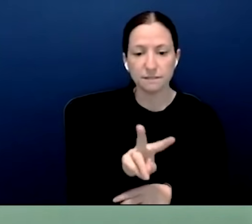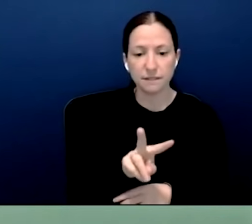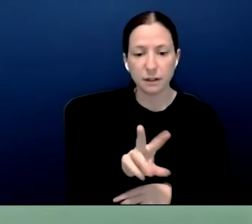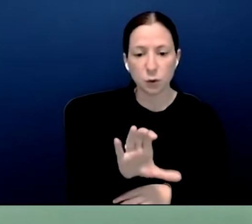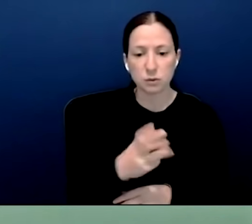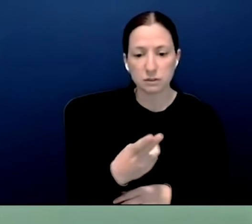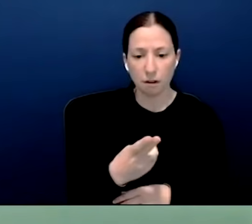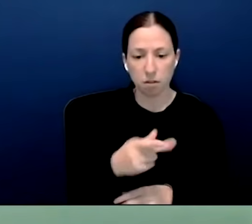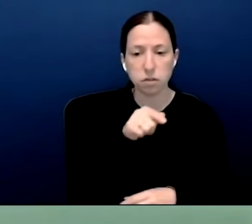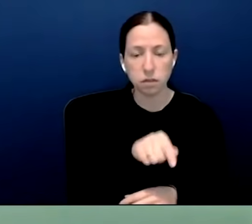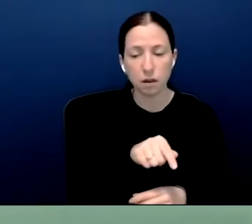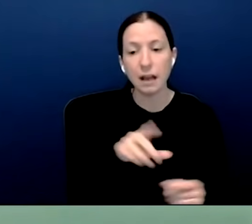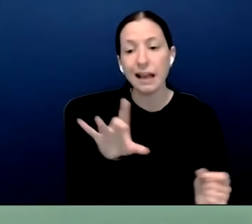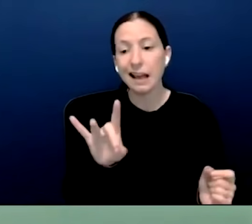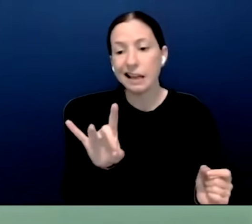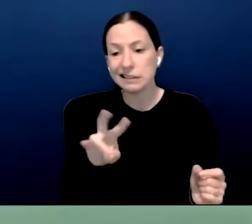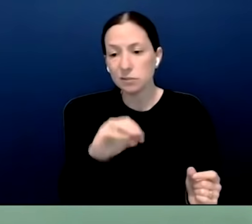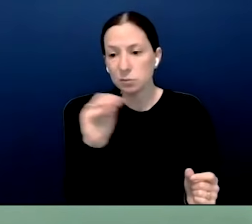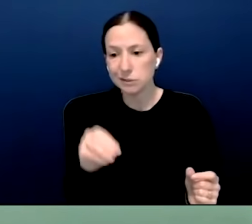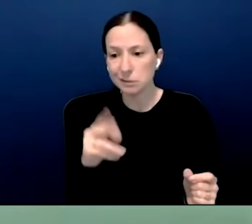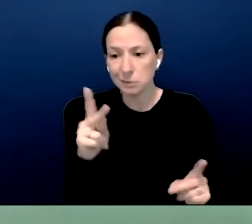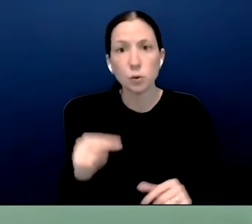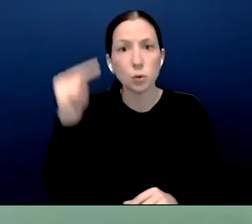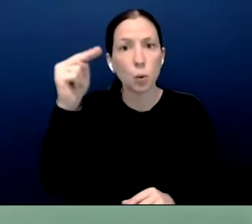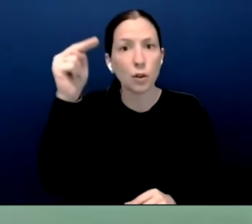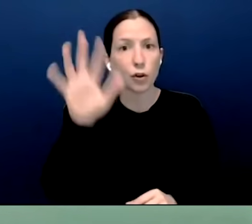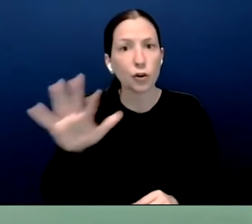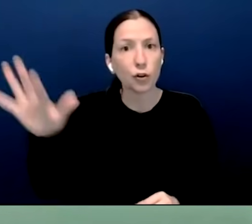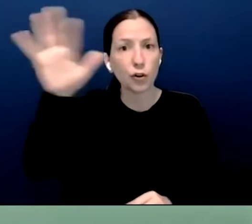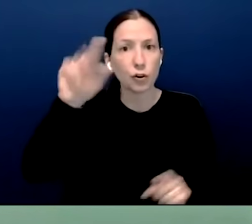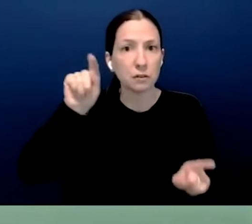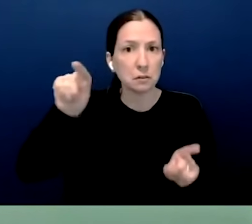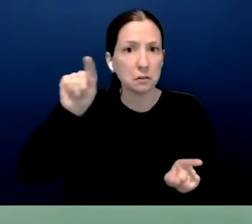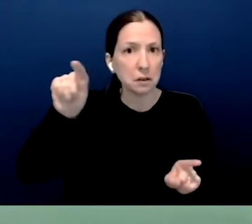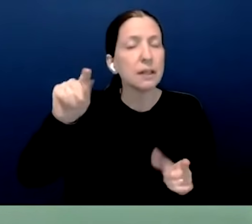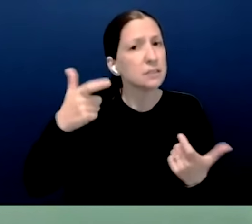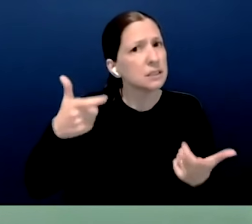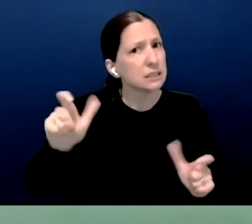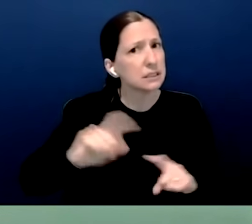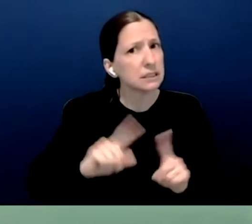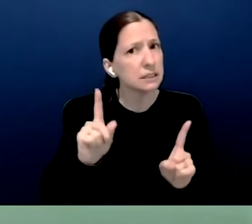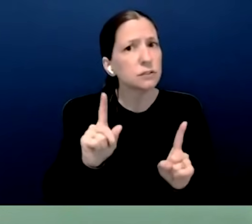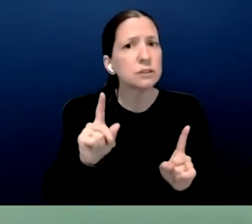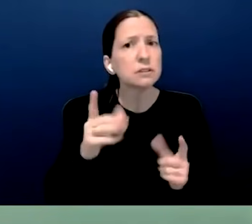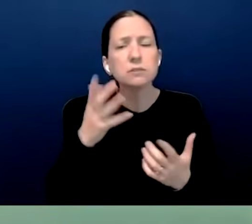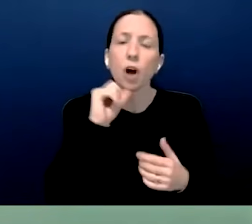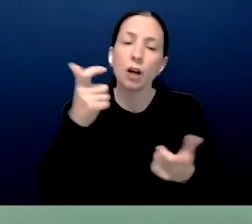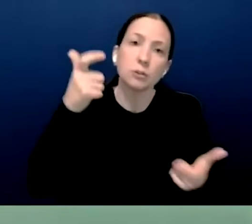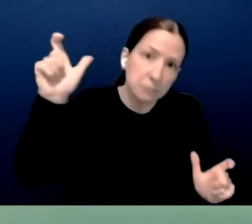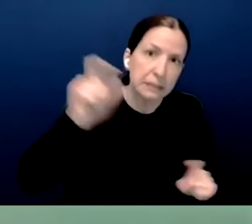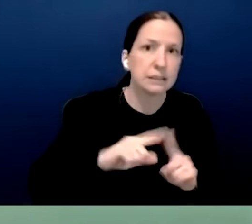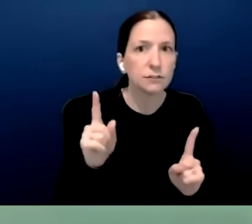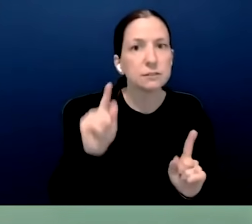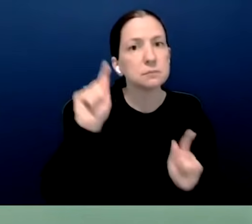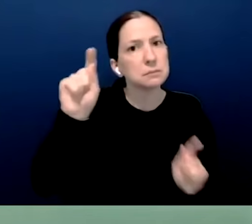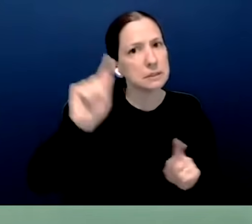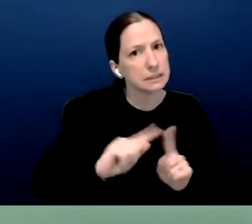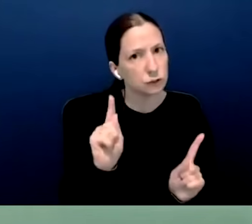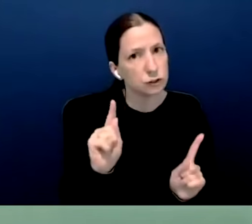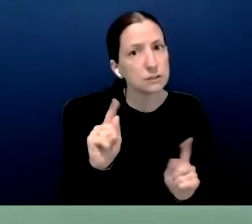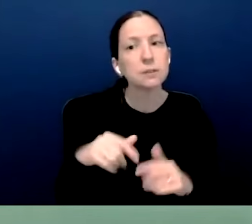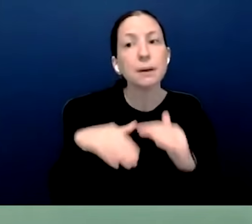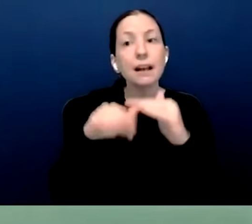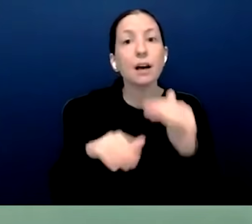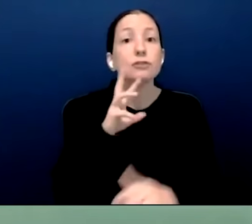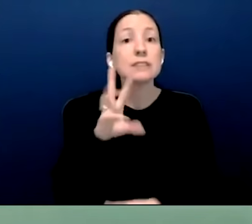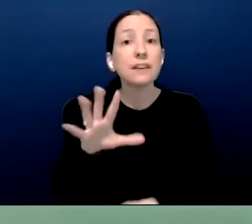87 or so percent of people in Northern Health, which is a difference, but not a large difference. Where we see the largest difference is under 65